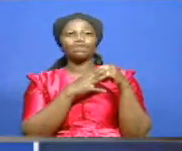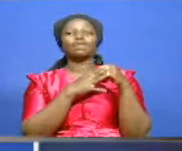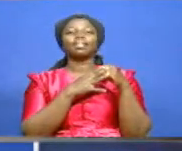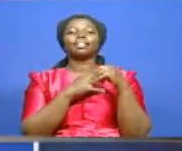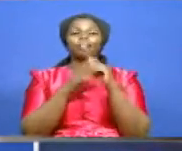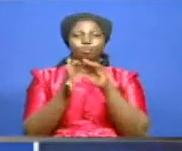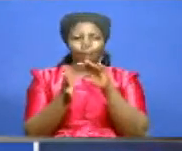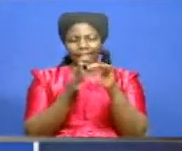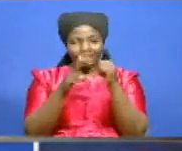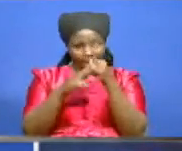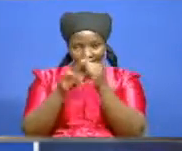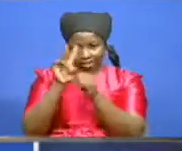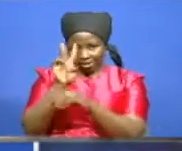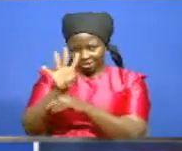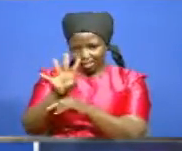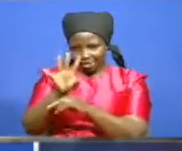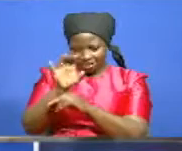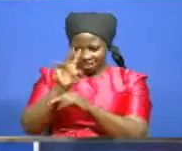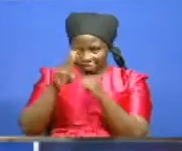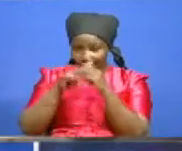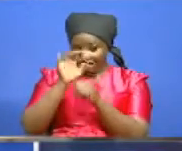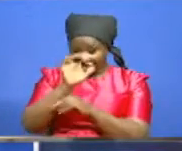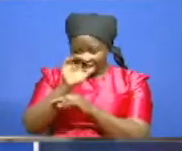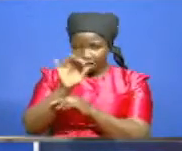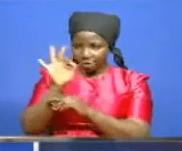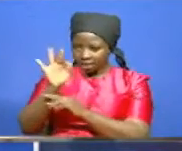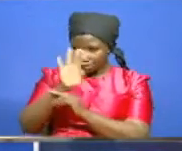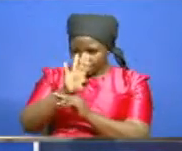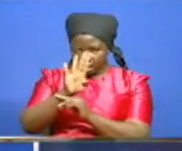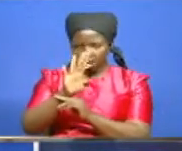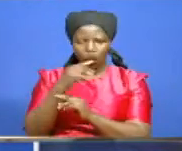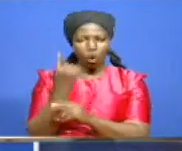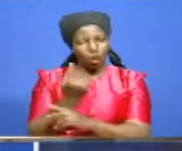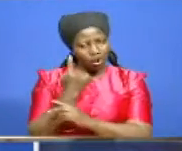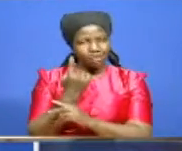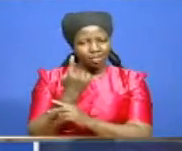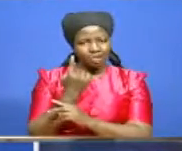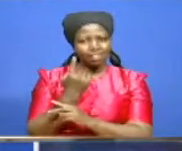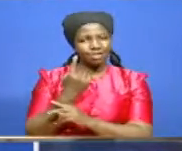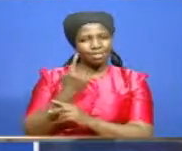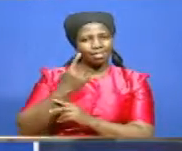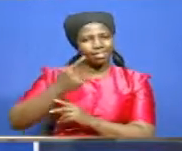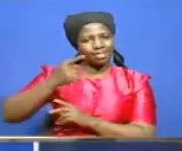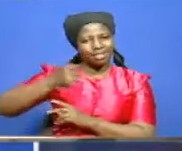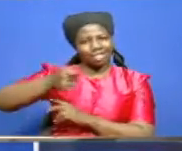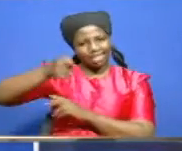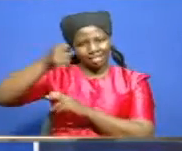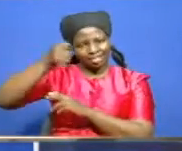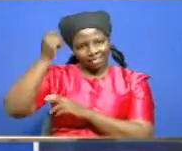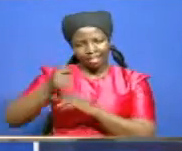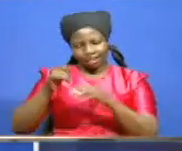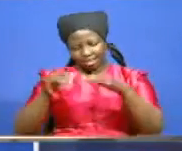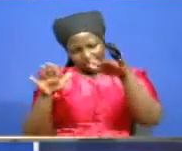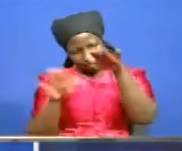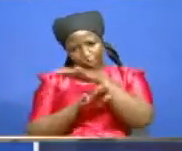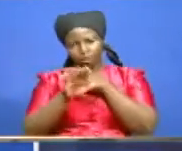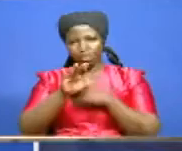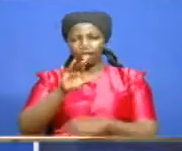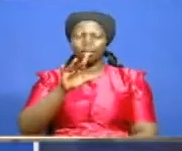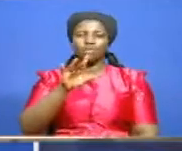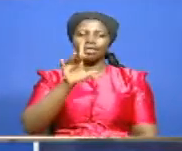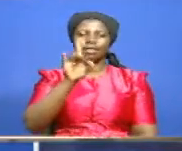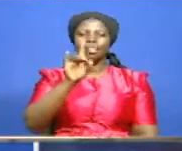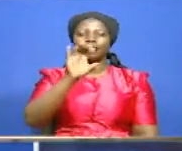259, 7C, 3B, only Justice, Deputy Chief Justice, the Acting